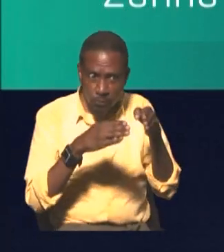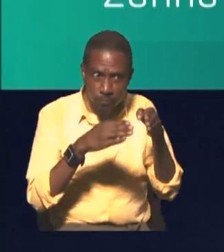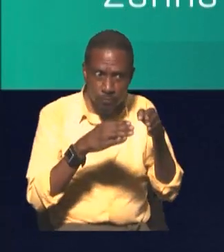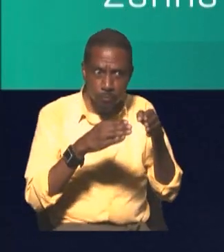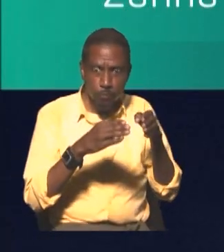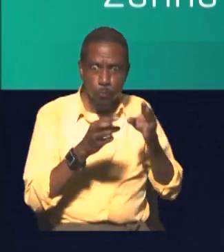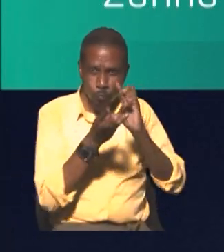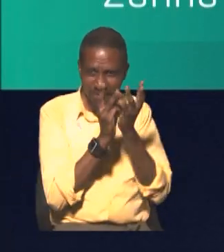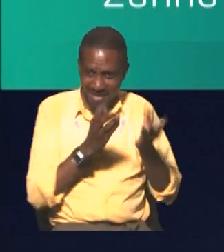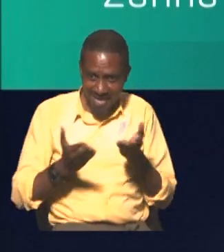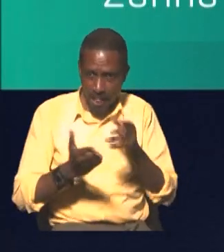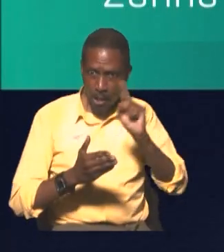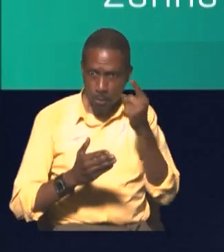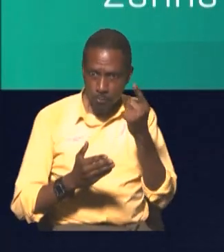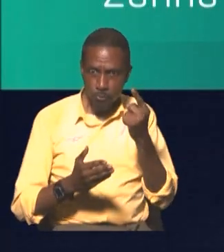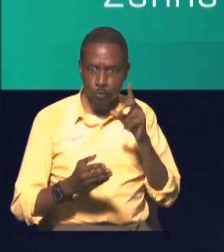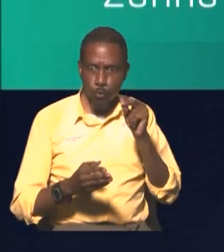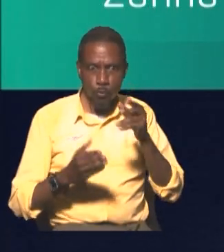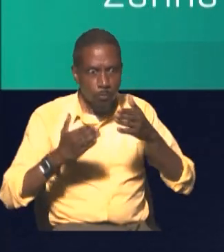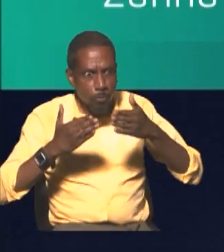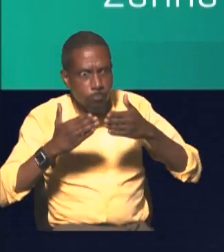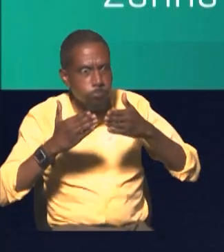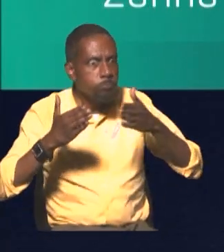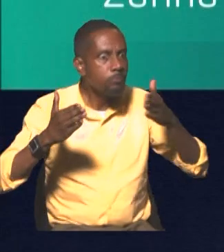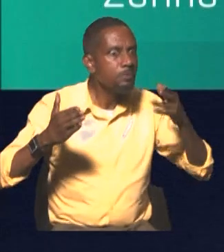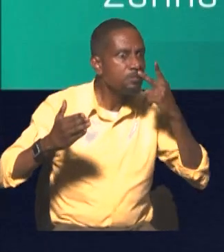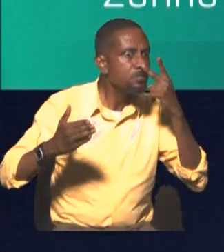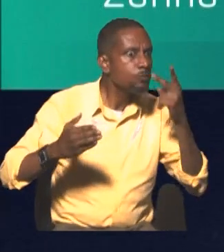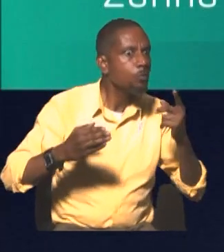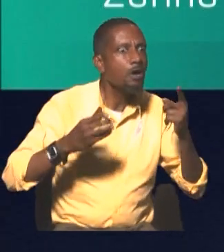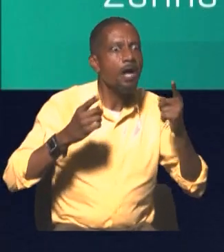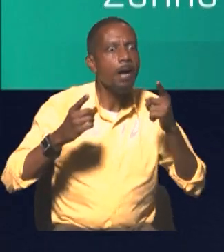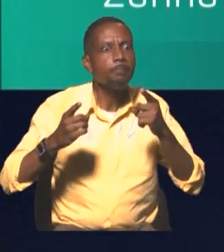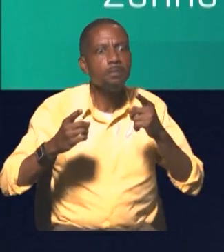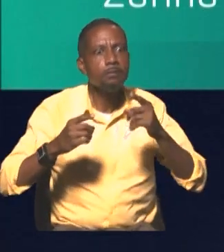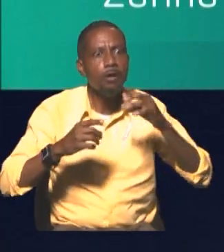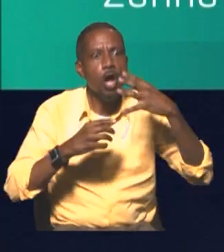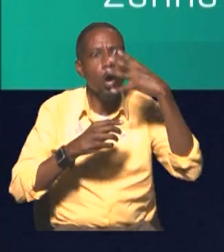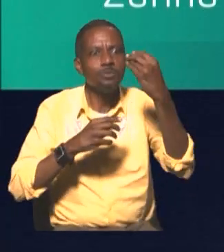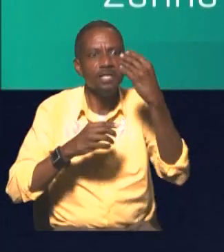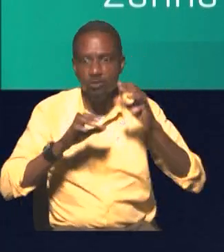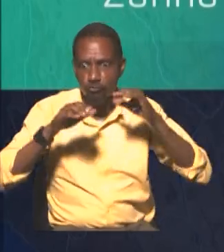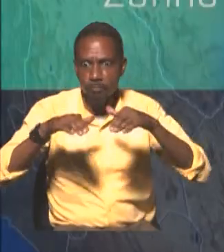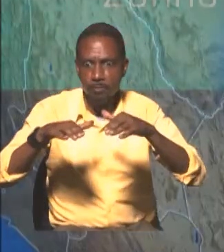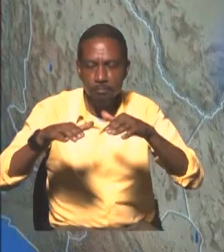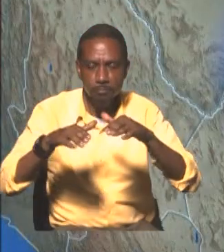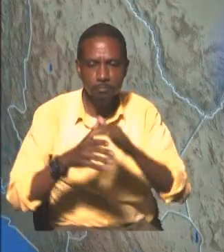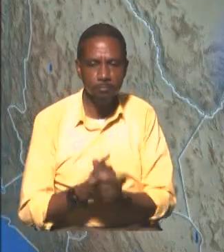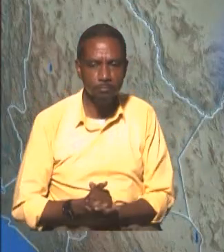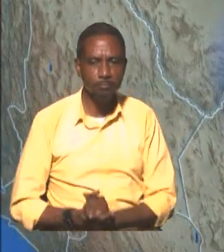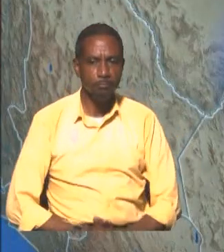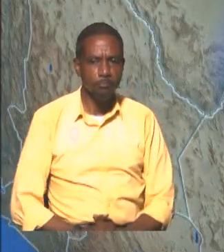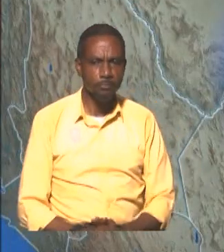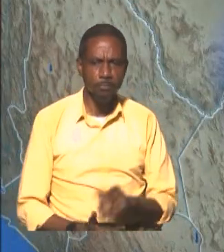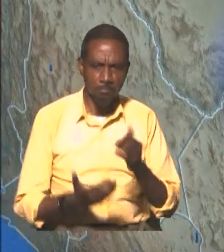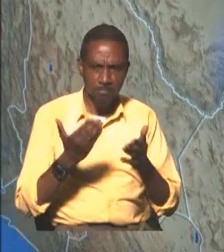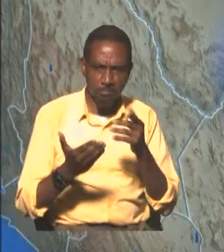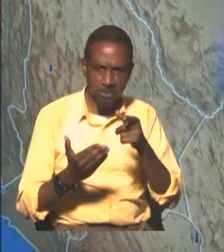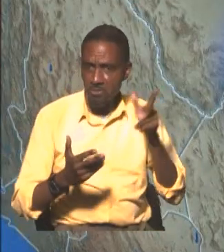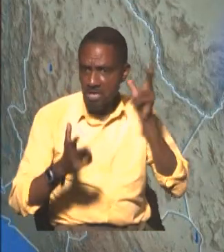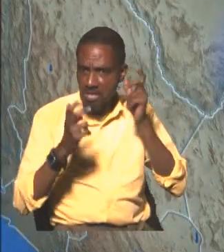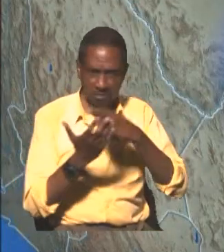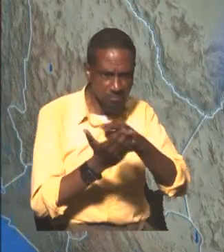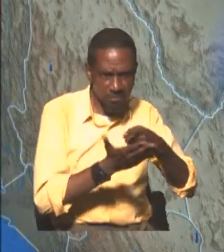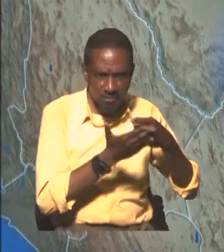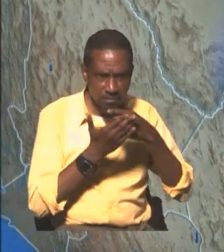but also expanding our view to see what's happening beyond the Caribbean region. With that in mind, you may have heard discussions